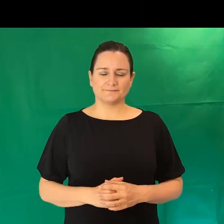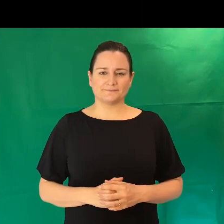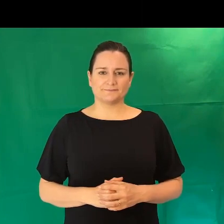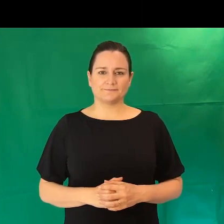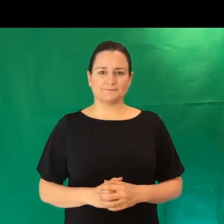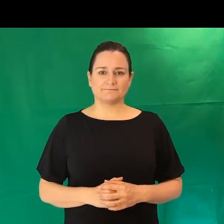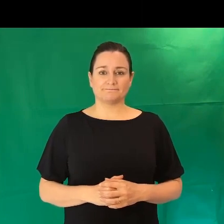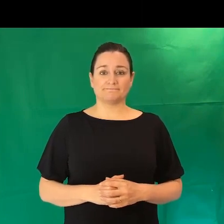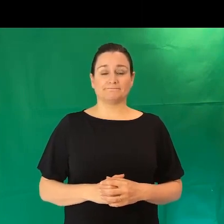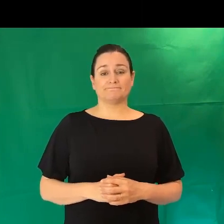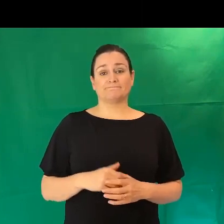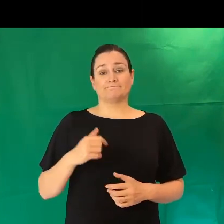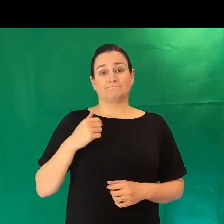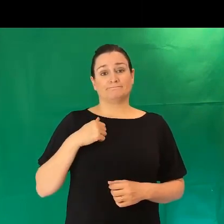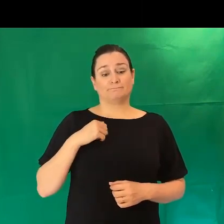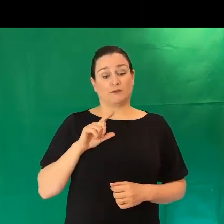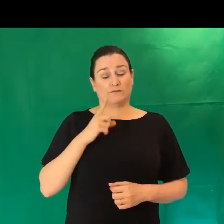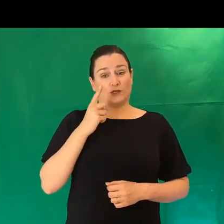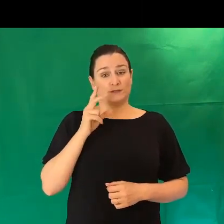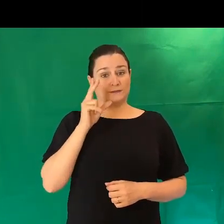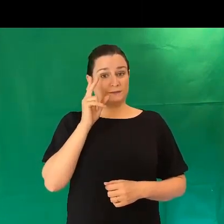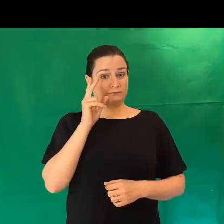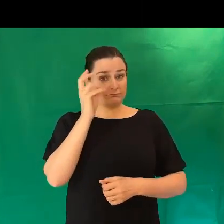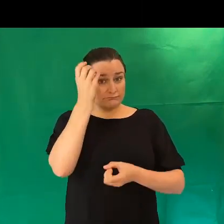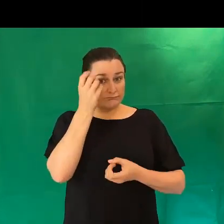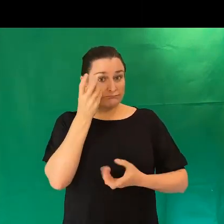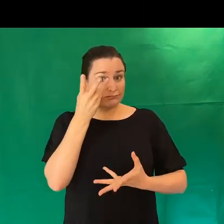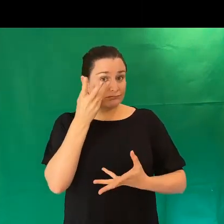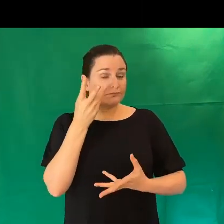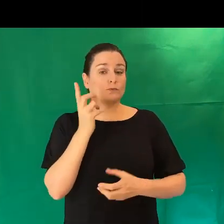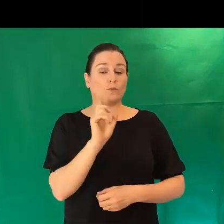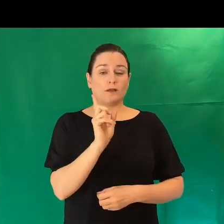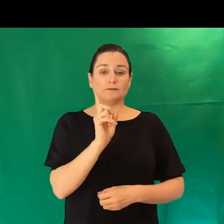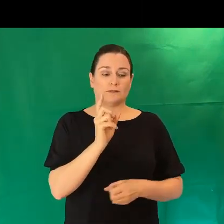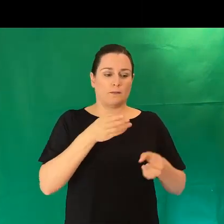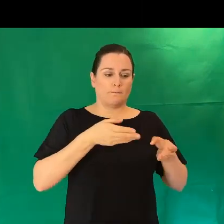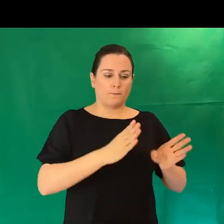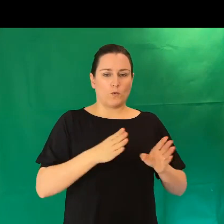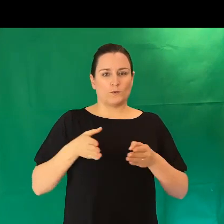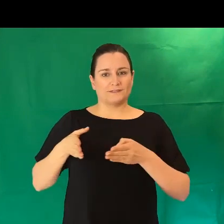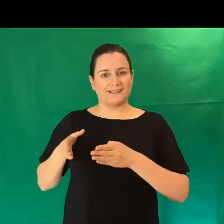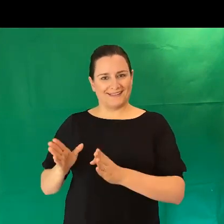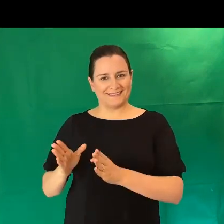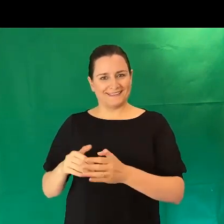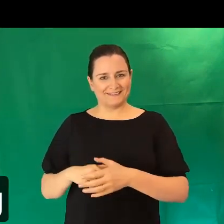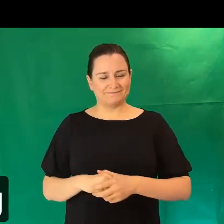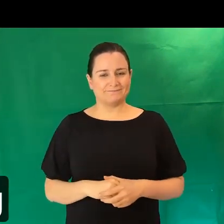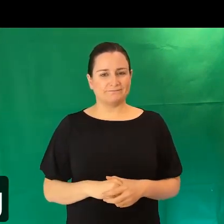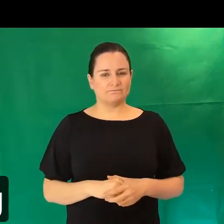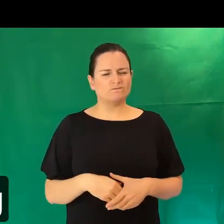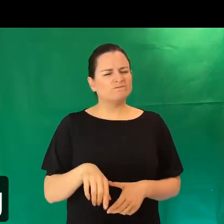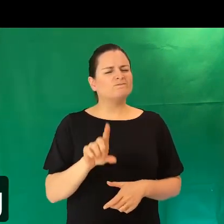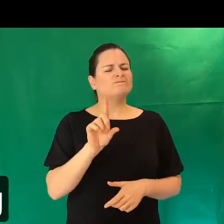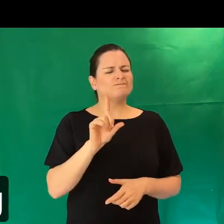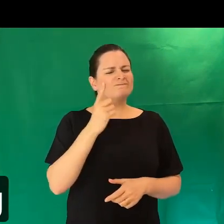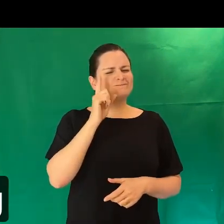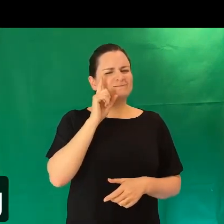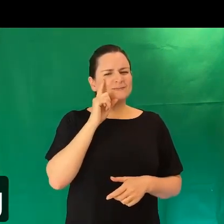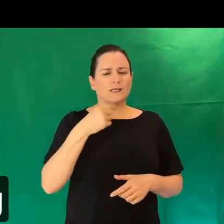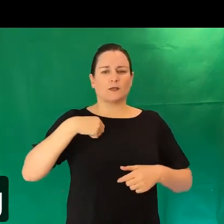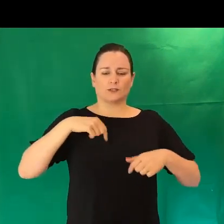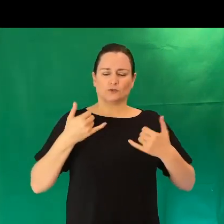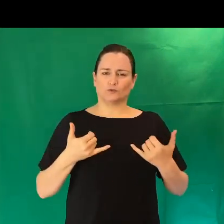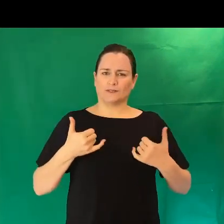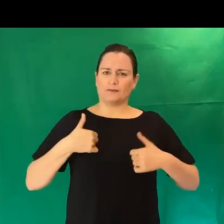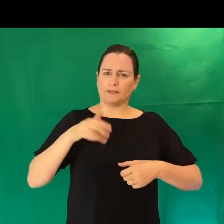the modality, and this will be my first topic, but let's consider the range of topics. Let's just see